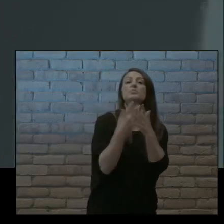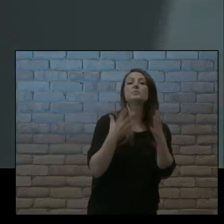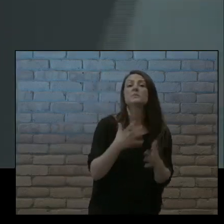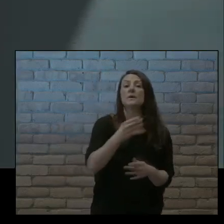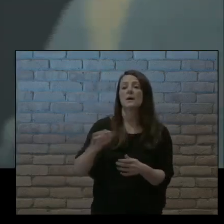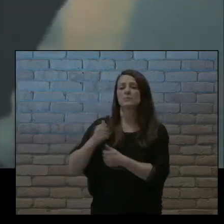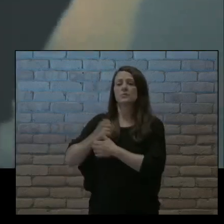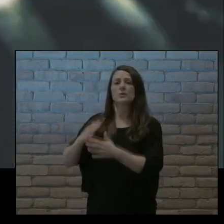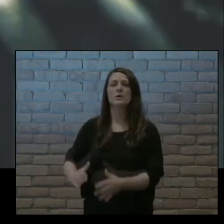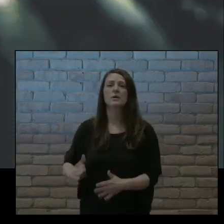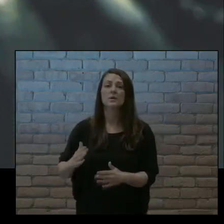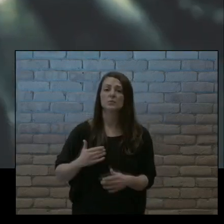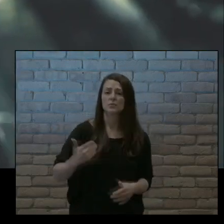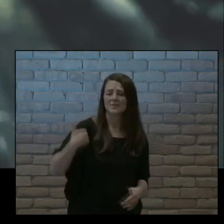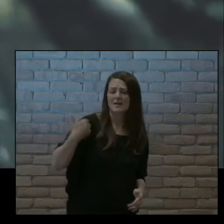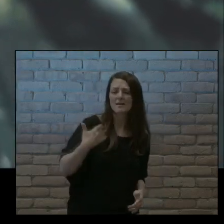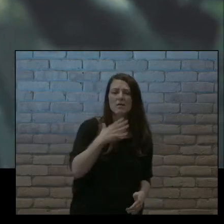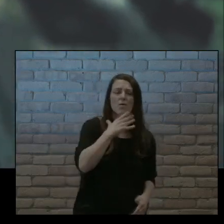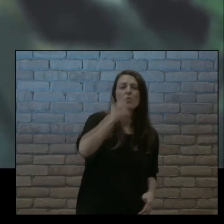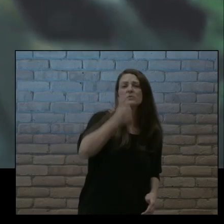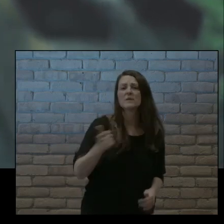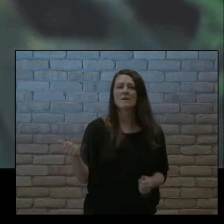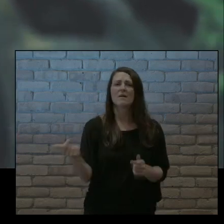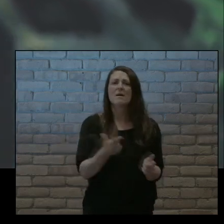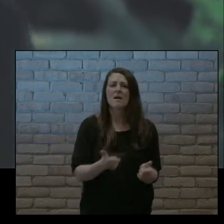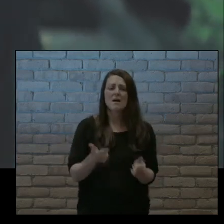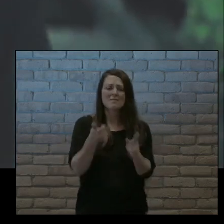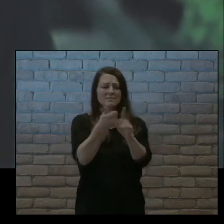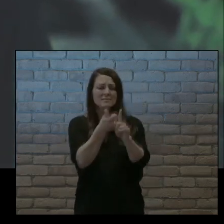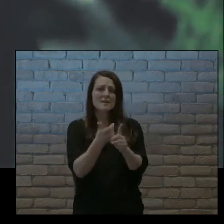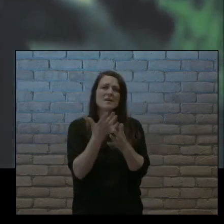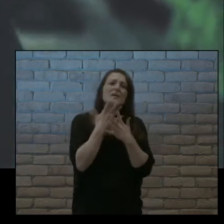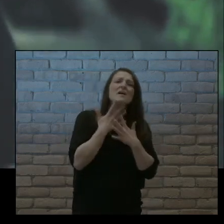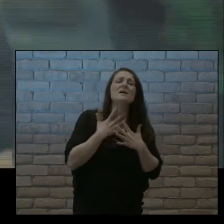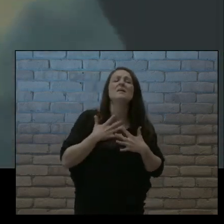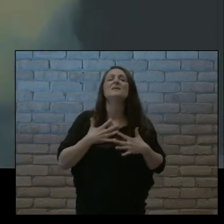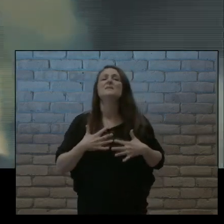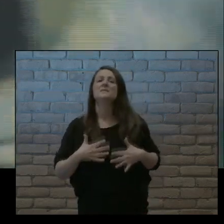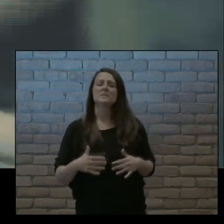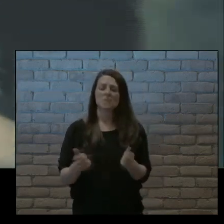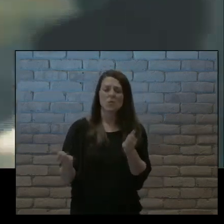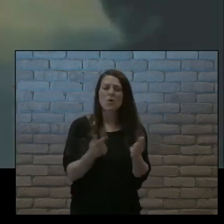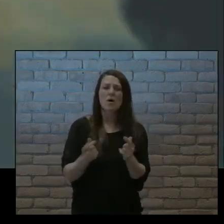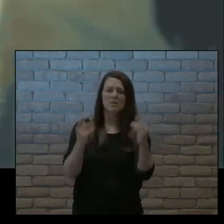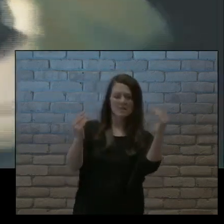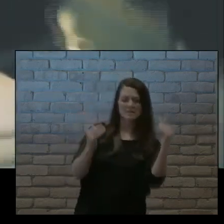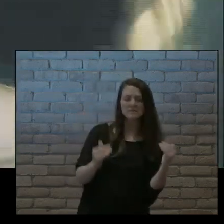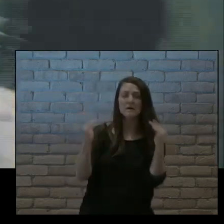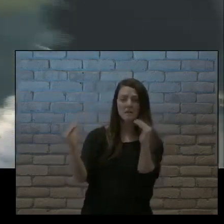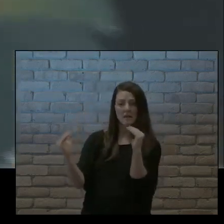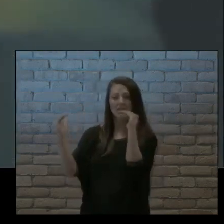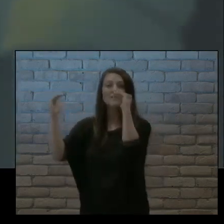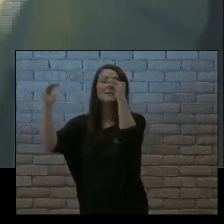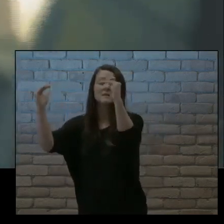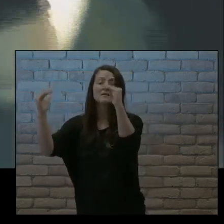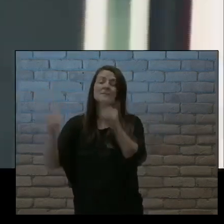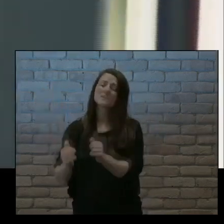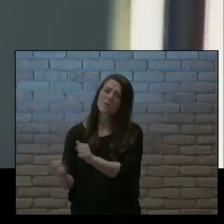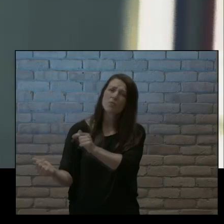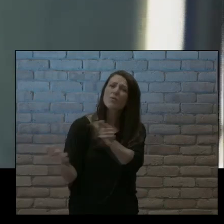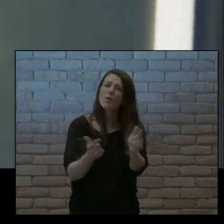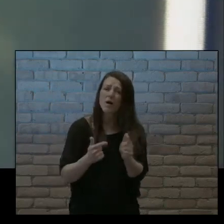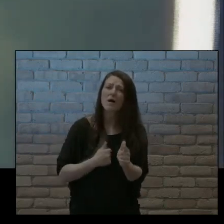the older. All who hunger, all who thirst, all the last and all the first, all